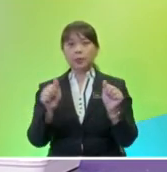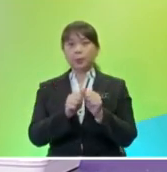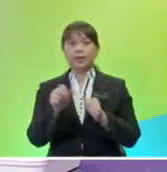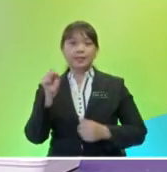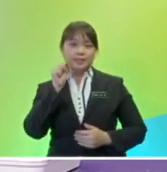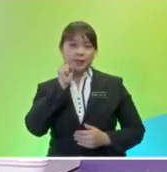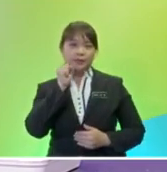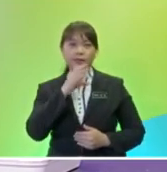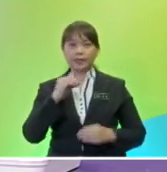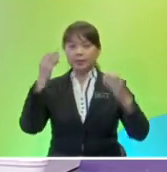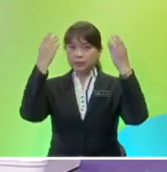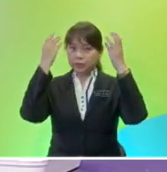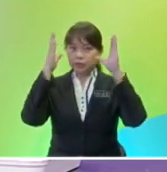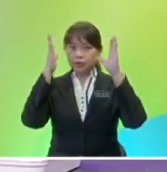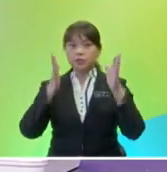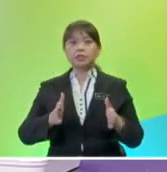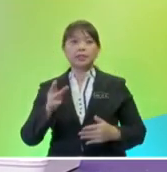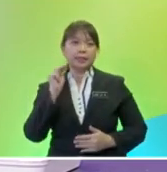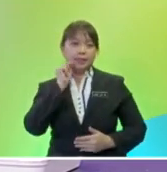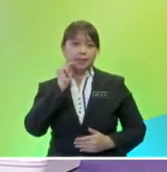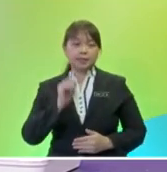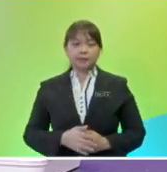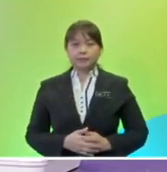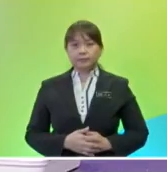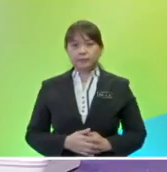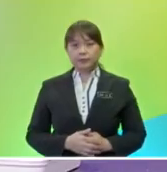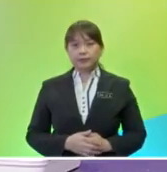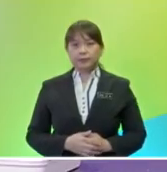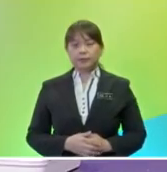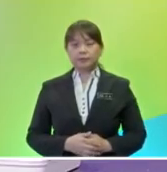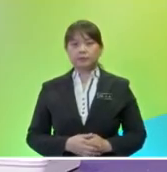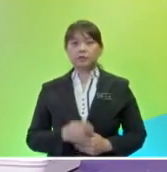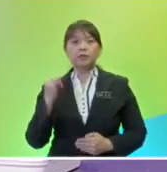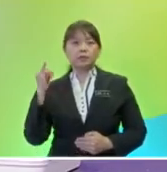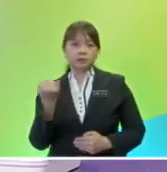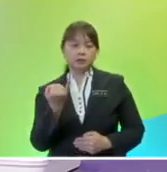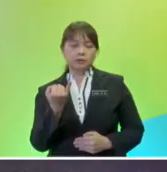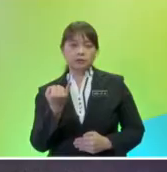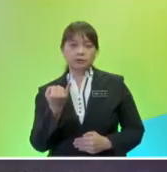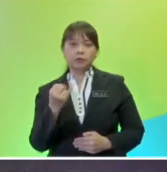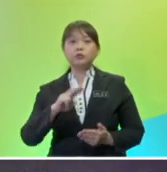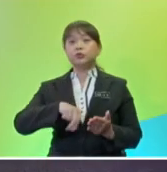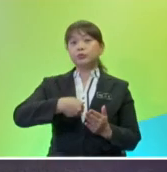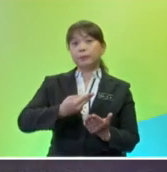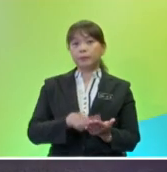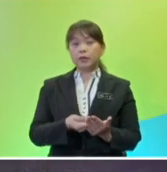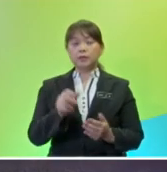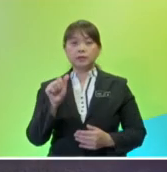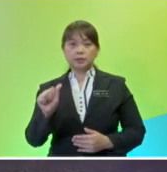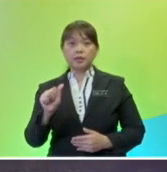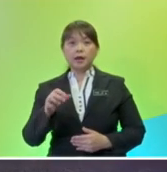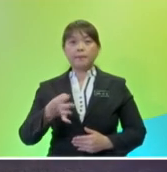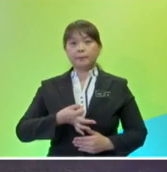also Teacher Nina. I just dropped a button just now, Teacher, and I noticed that my button is a